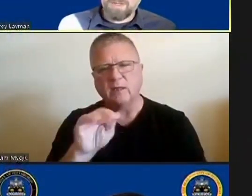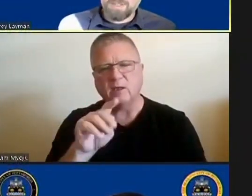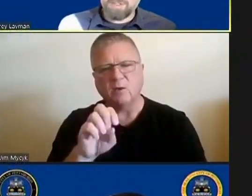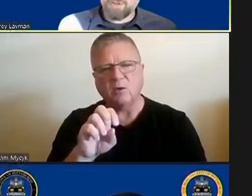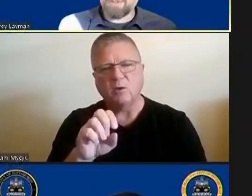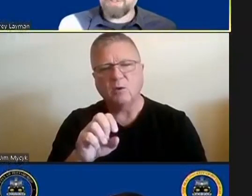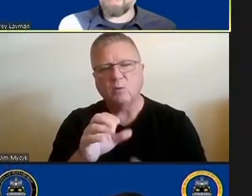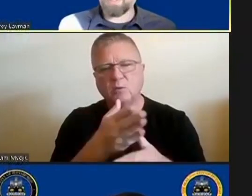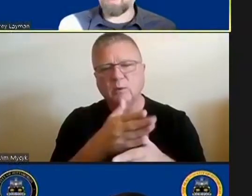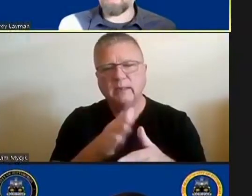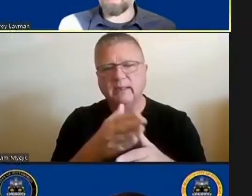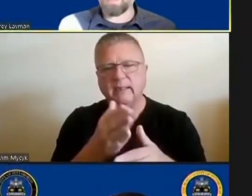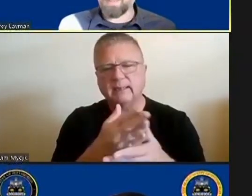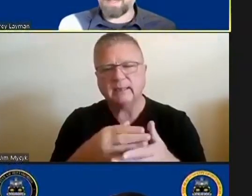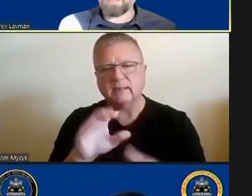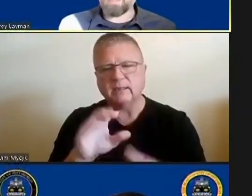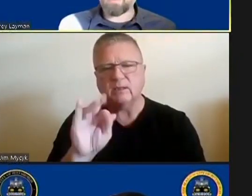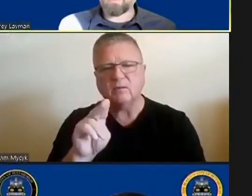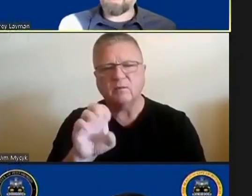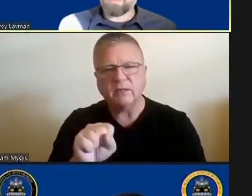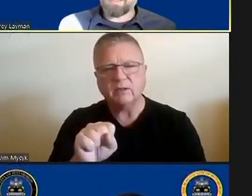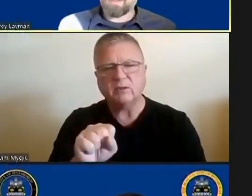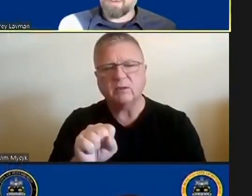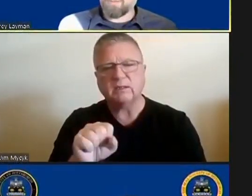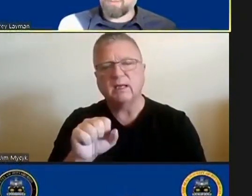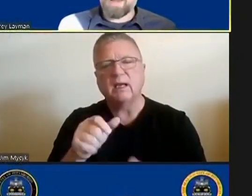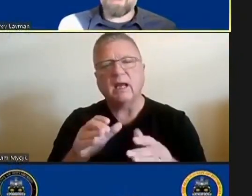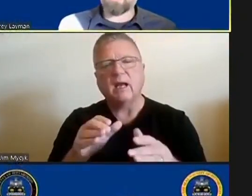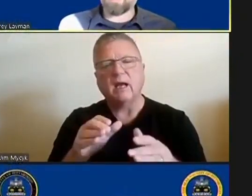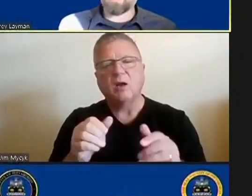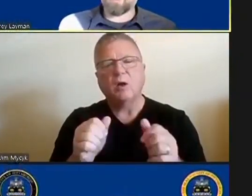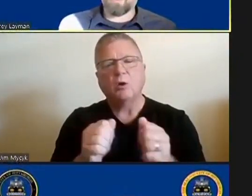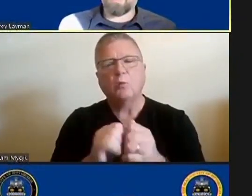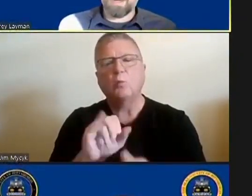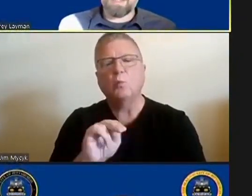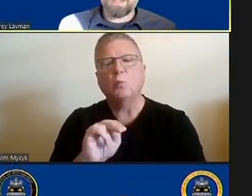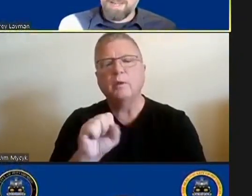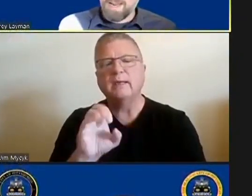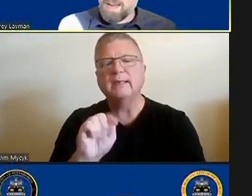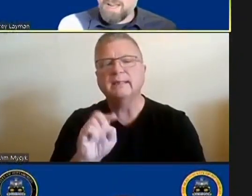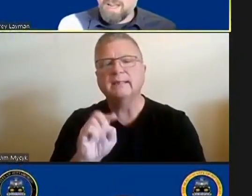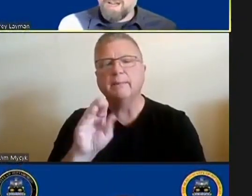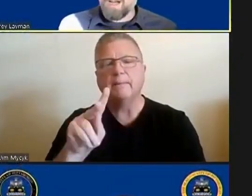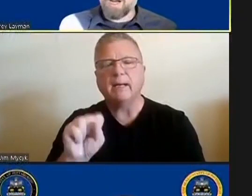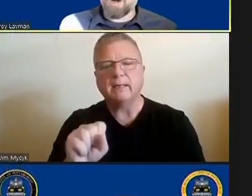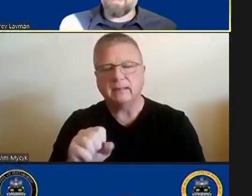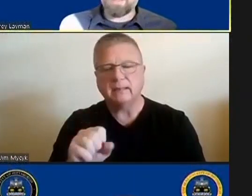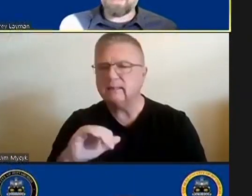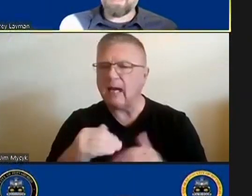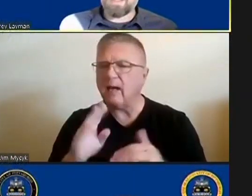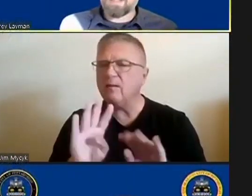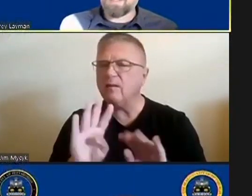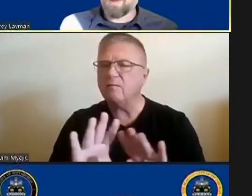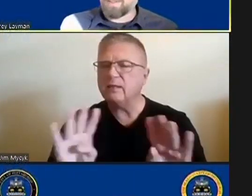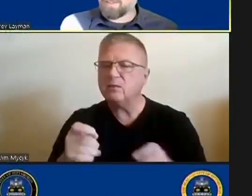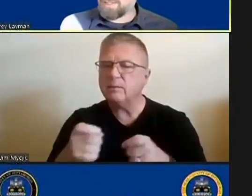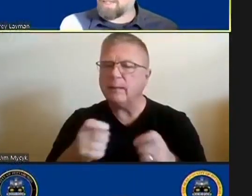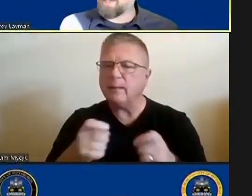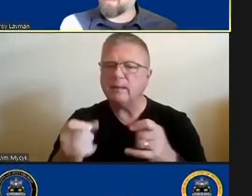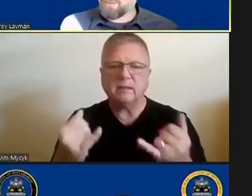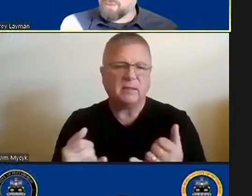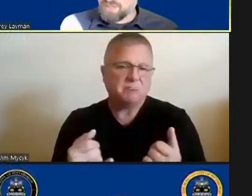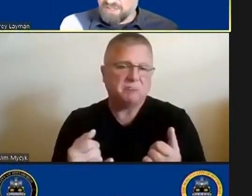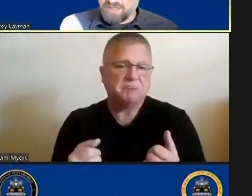called features allowed within the setbacks. This is the way that fences are managed today. It is